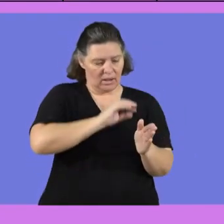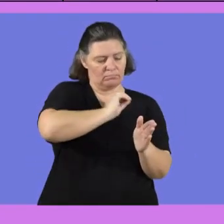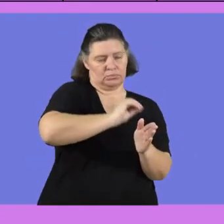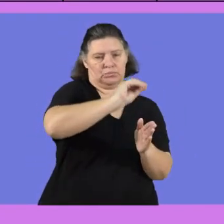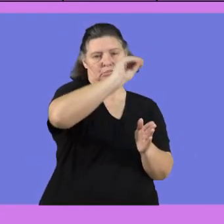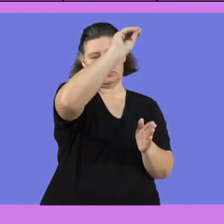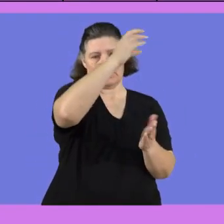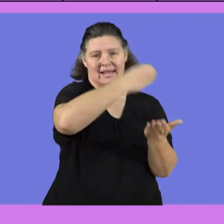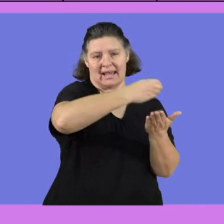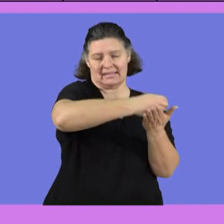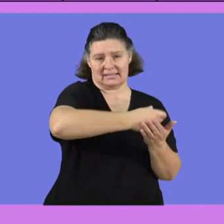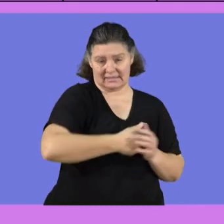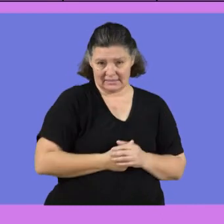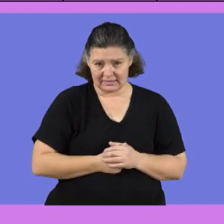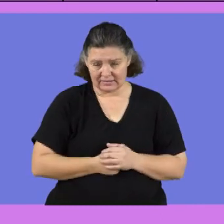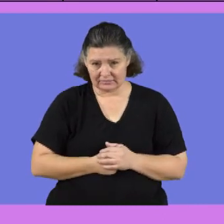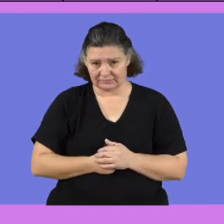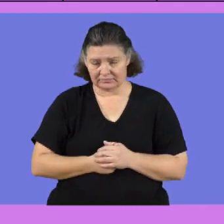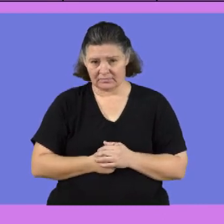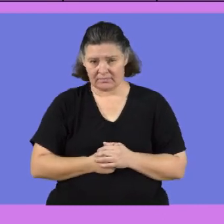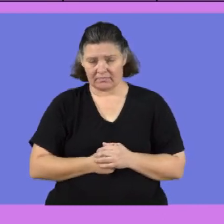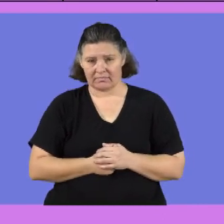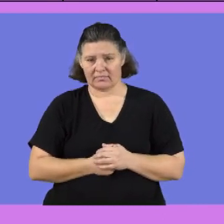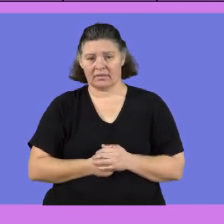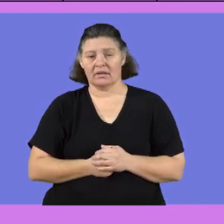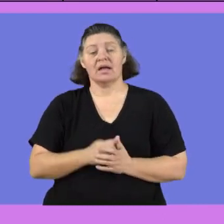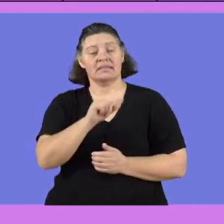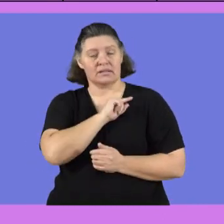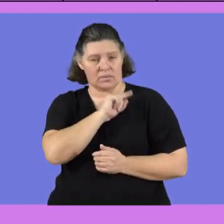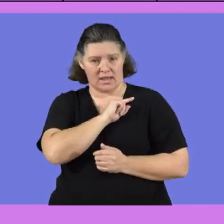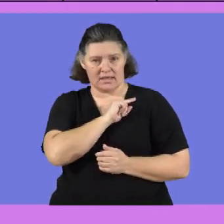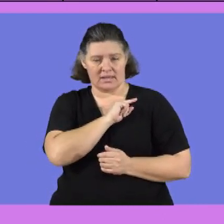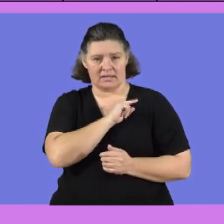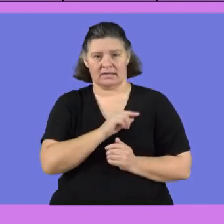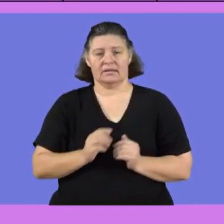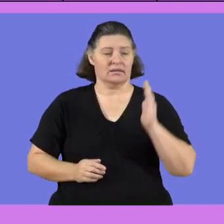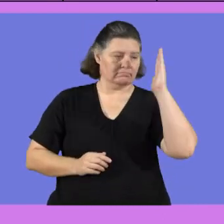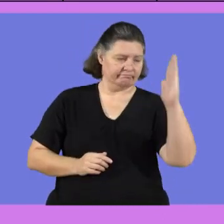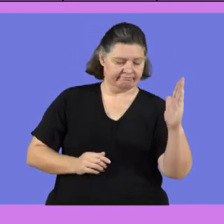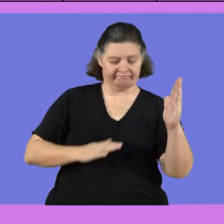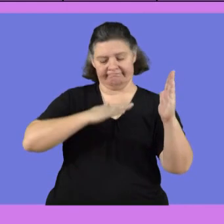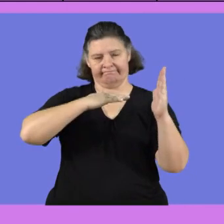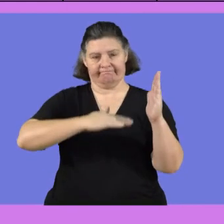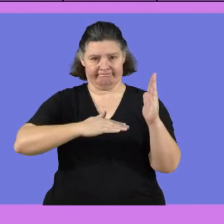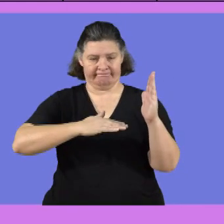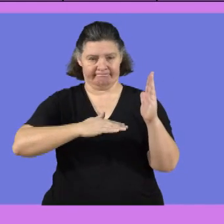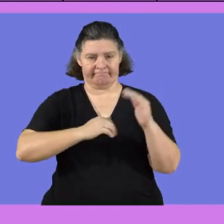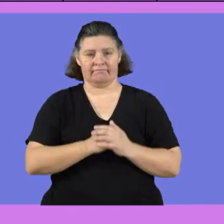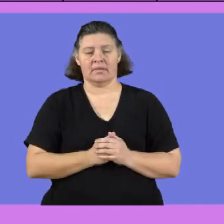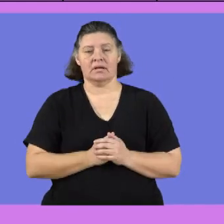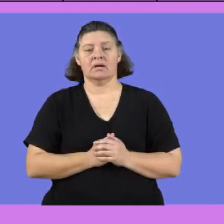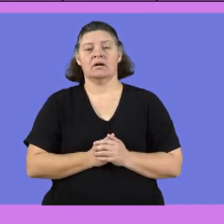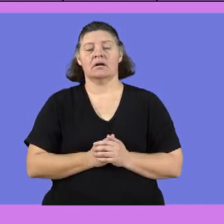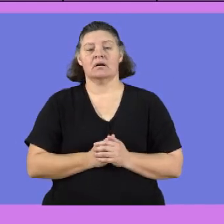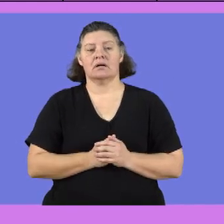dependent, because it depends on the number of people, on how many people. Therefore, this will be plotted on the